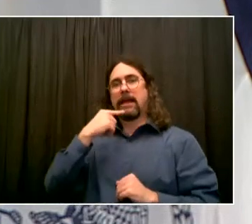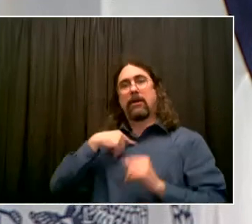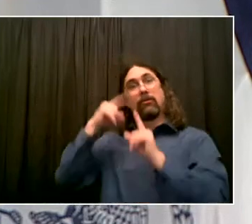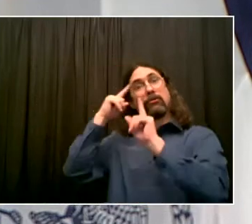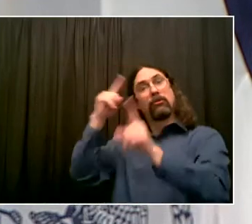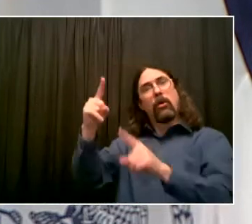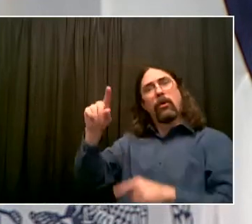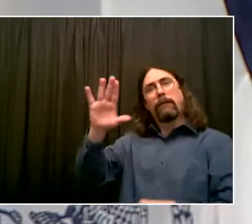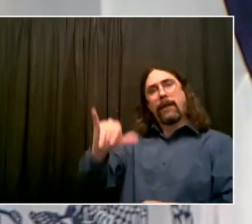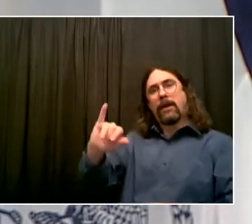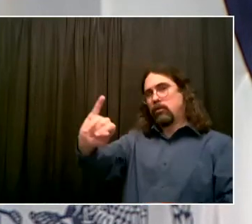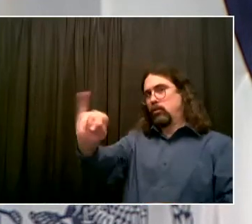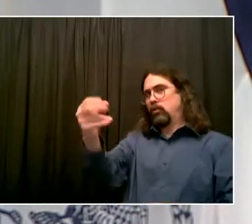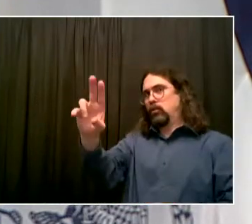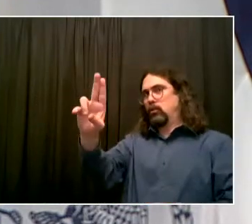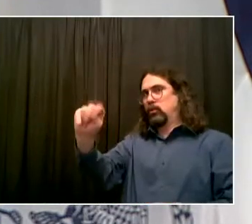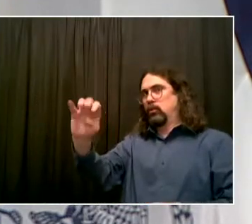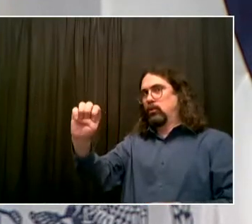5 million goal,